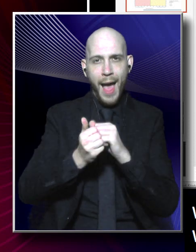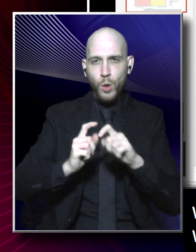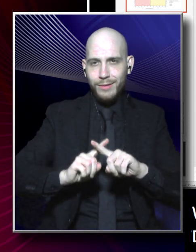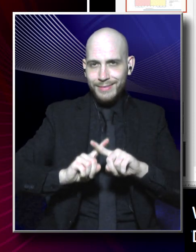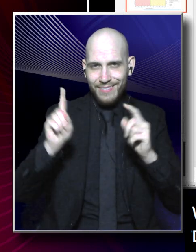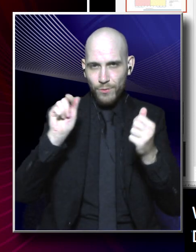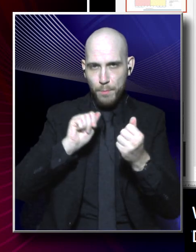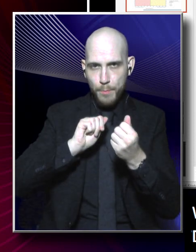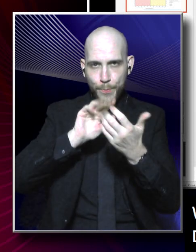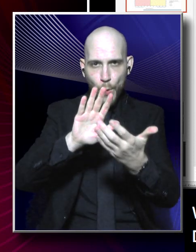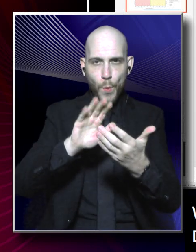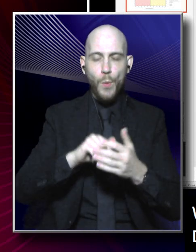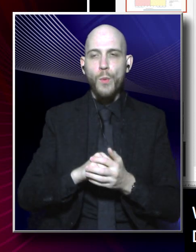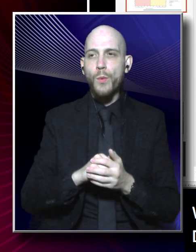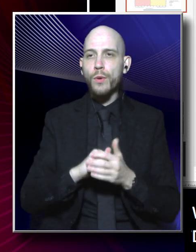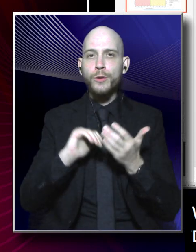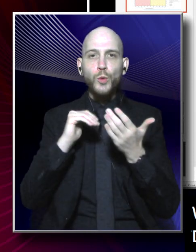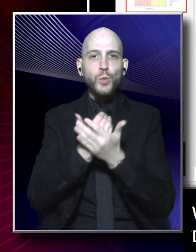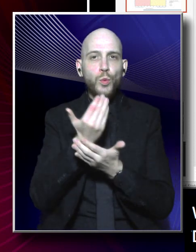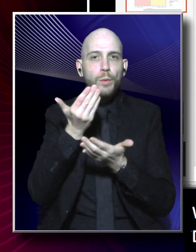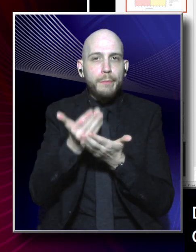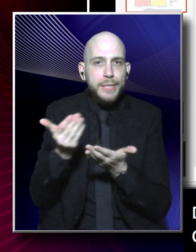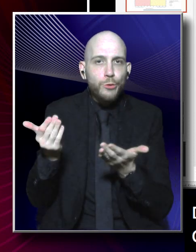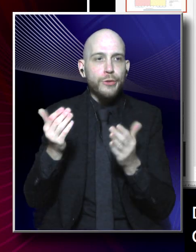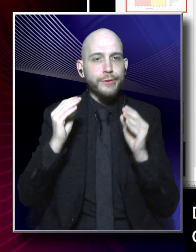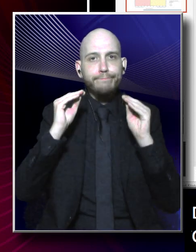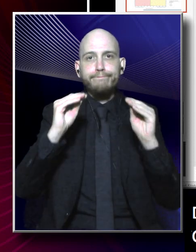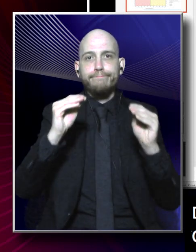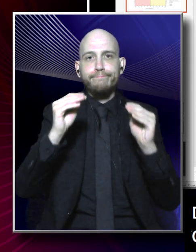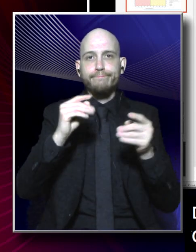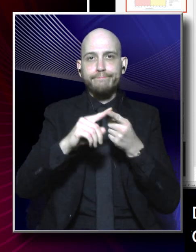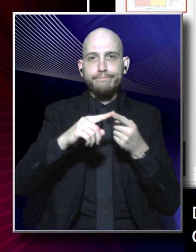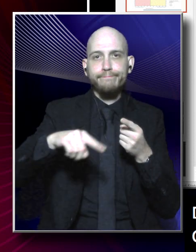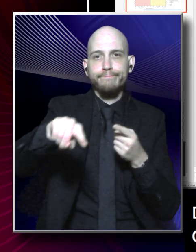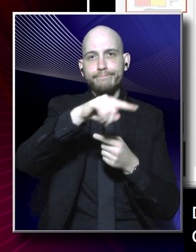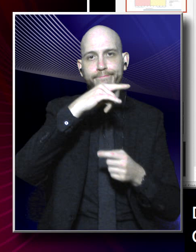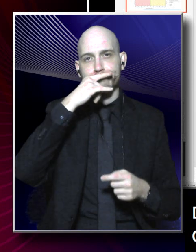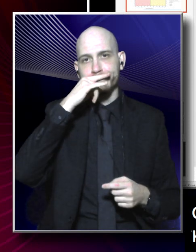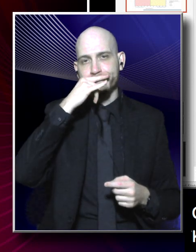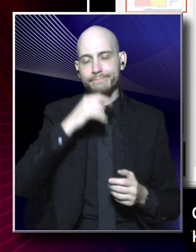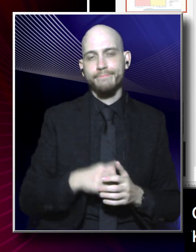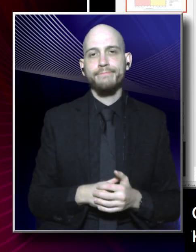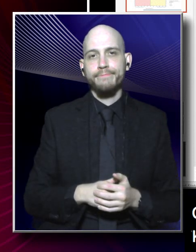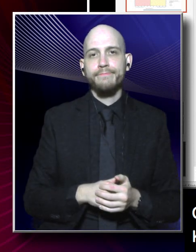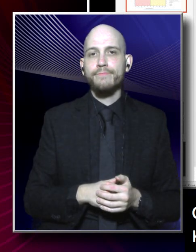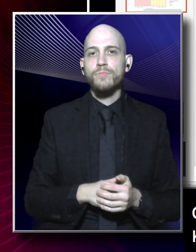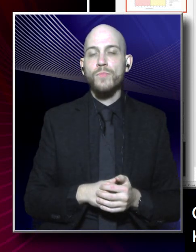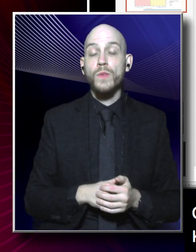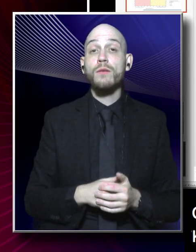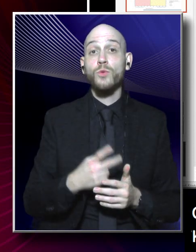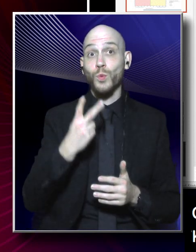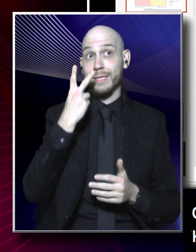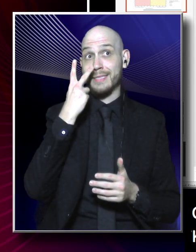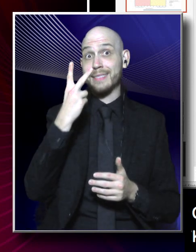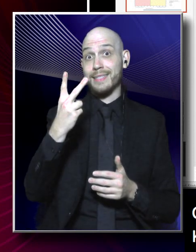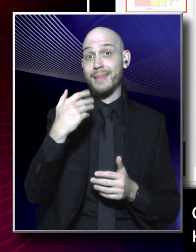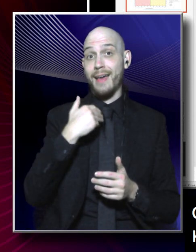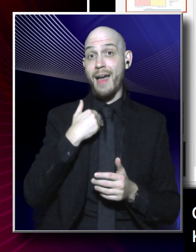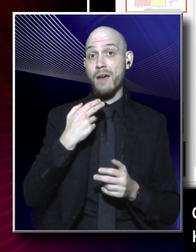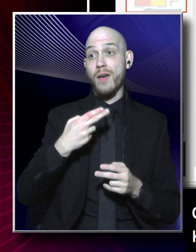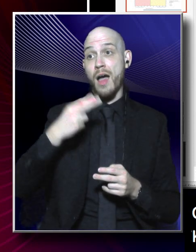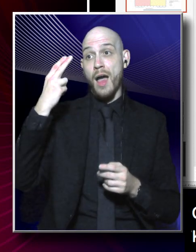how can we change our materials to try to access these kids. In this graph, you can see there's 3 students that are in that high achievement, low